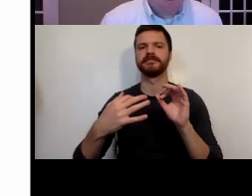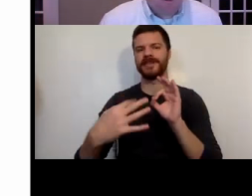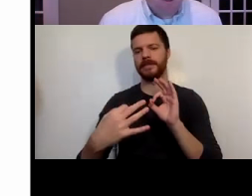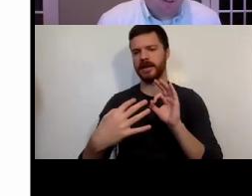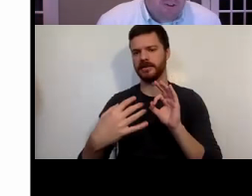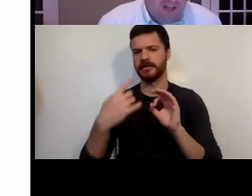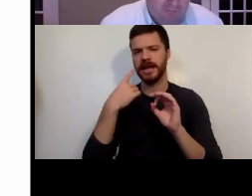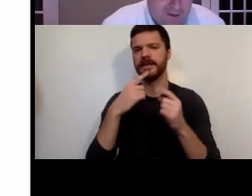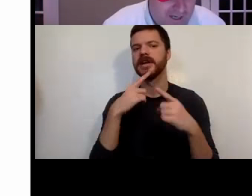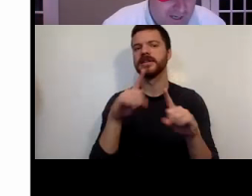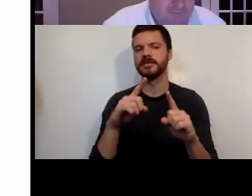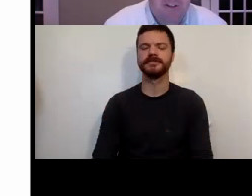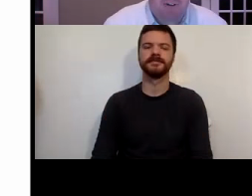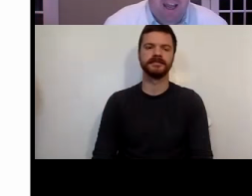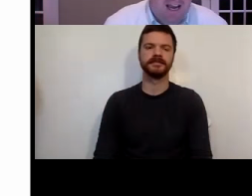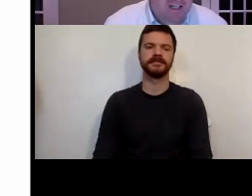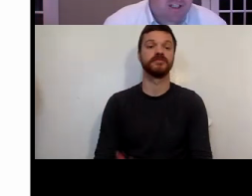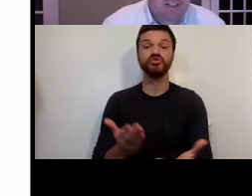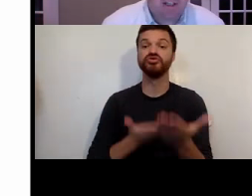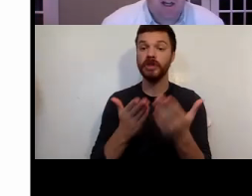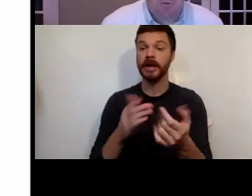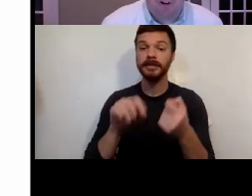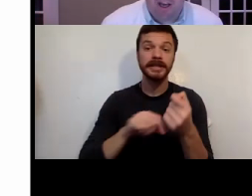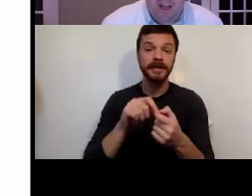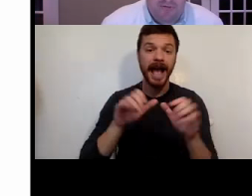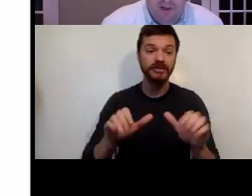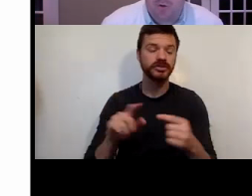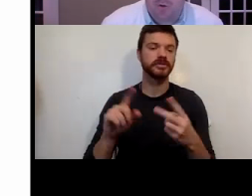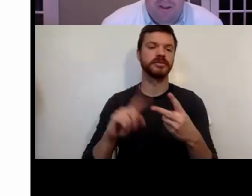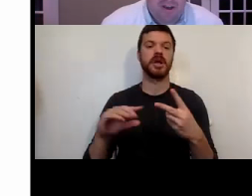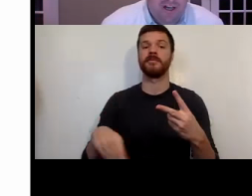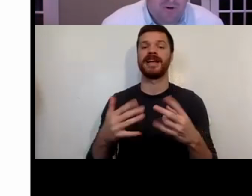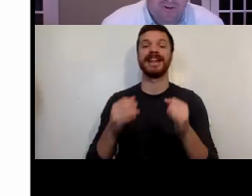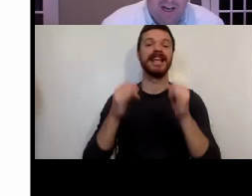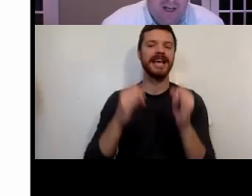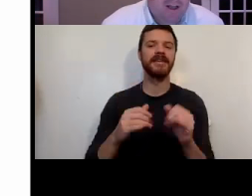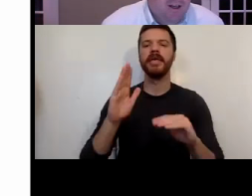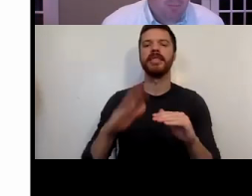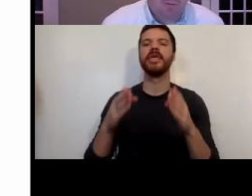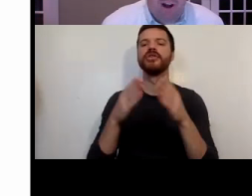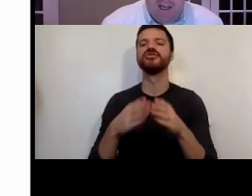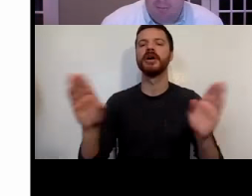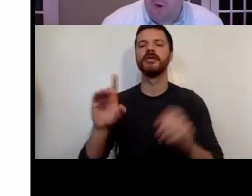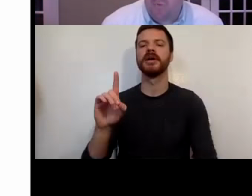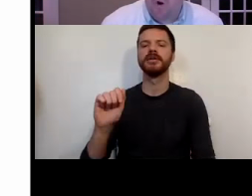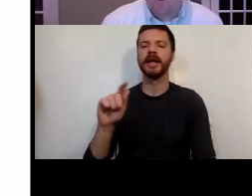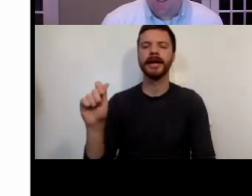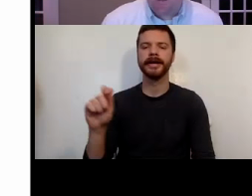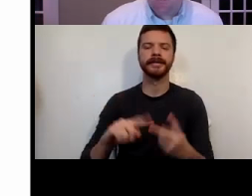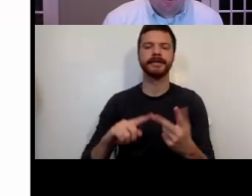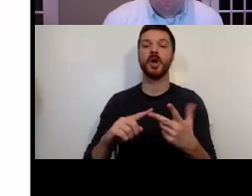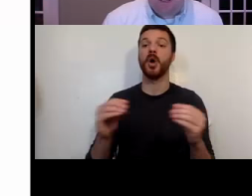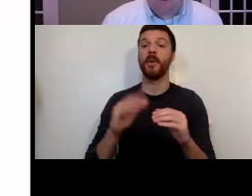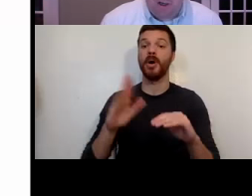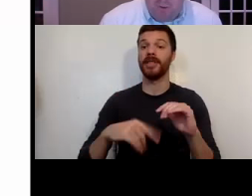instance, things like recommending specific actions, providing individual rather than general data, providing in more than one way, so